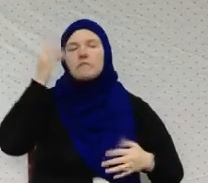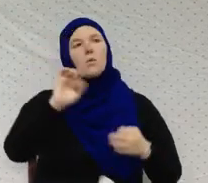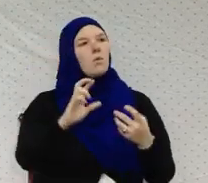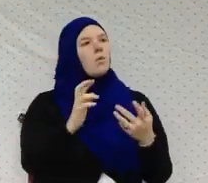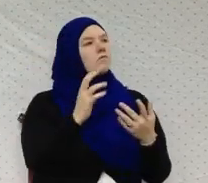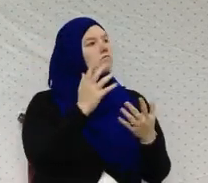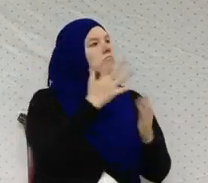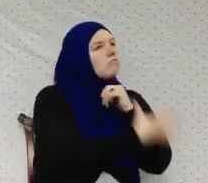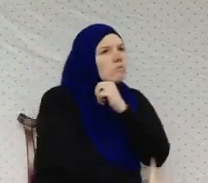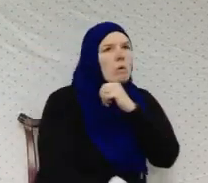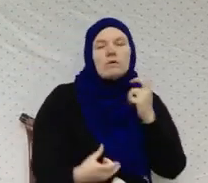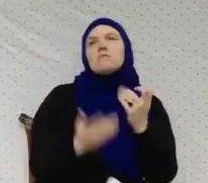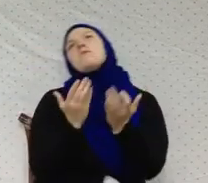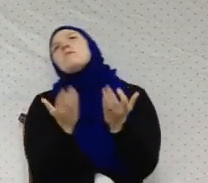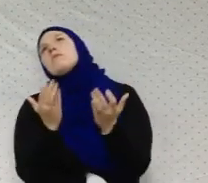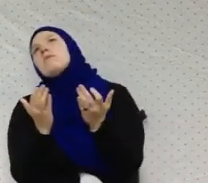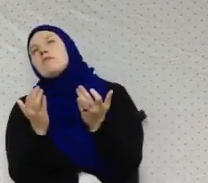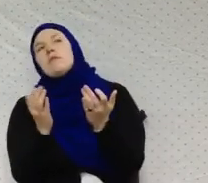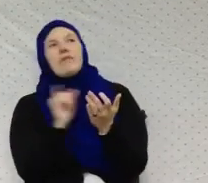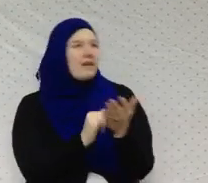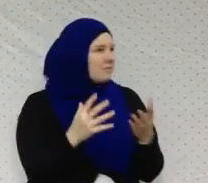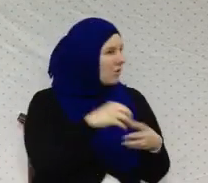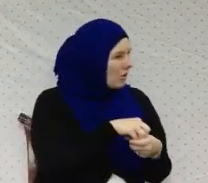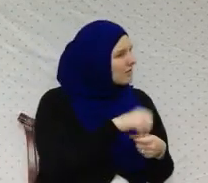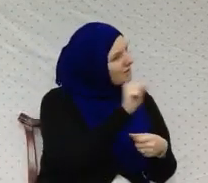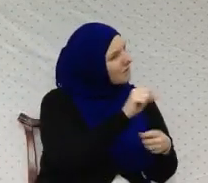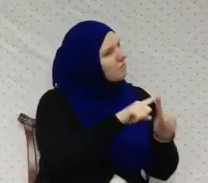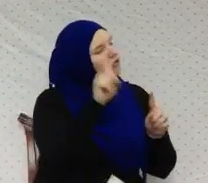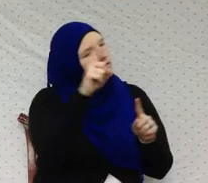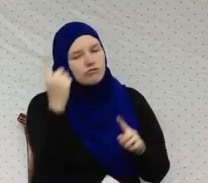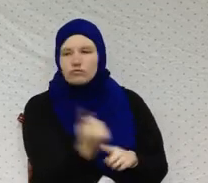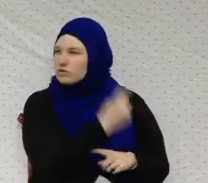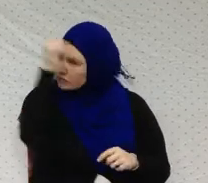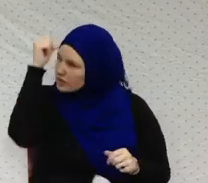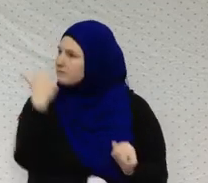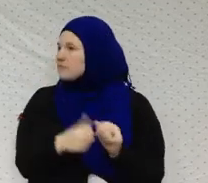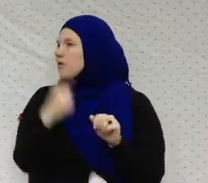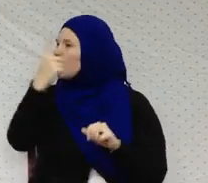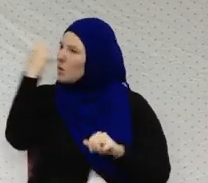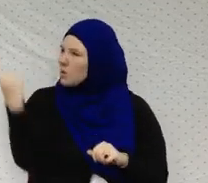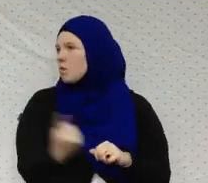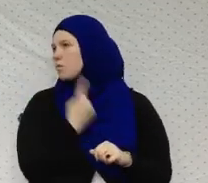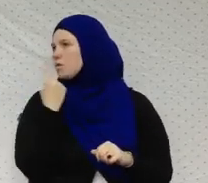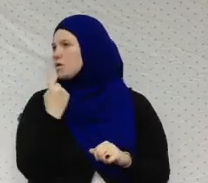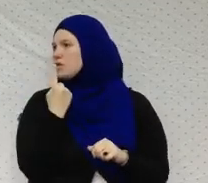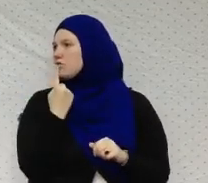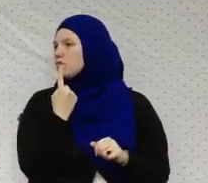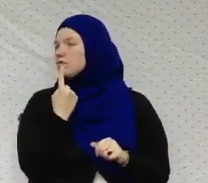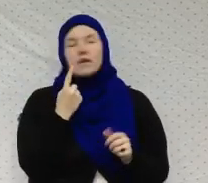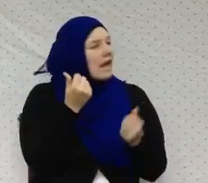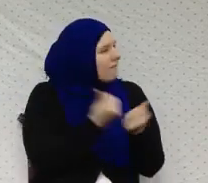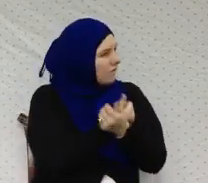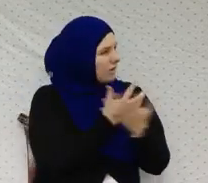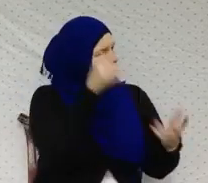you need Allah. Those are part of it. But what Allah really expects of us is